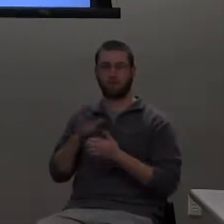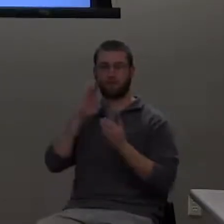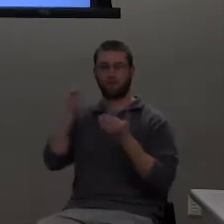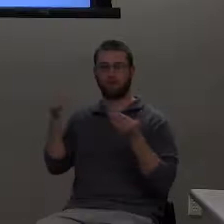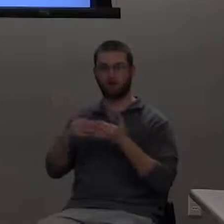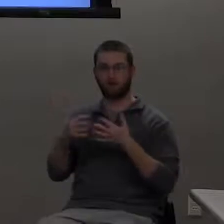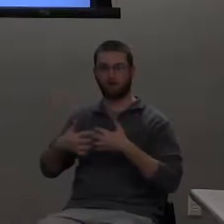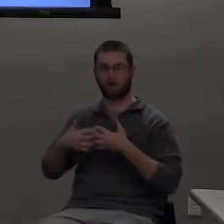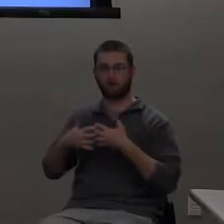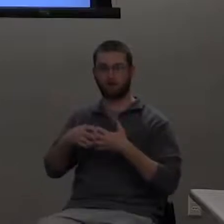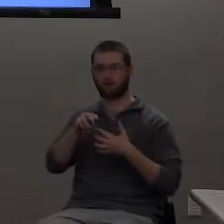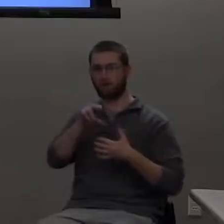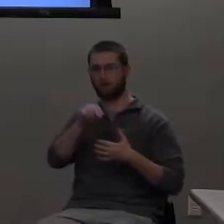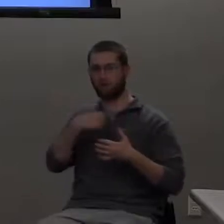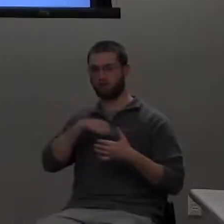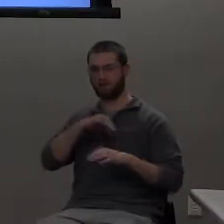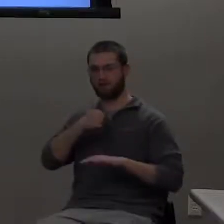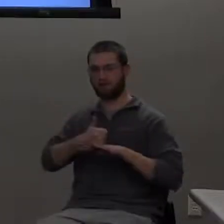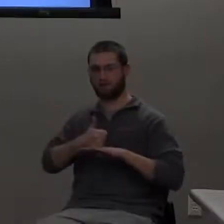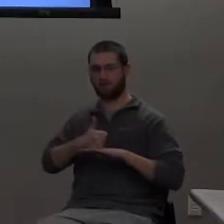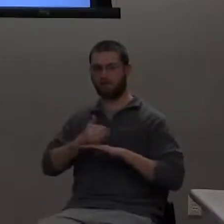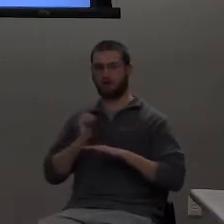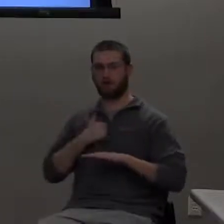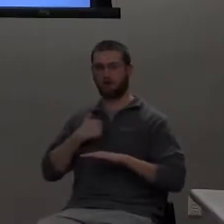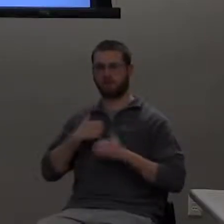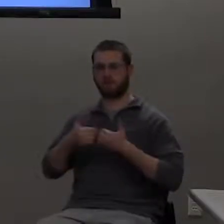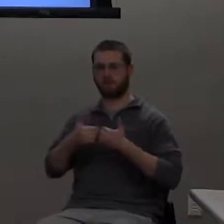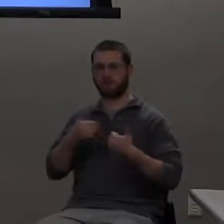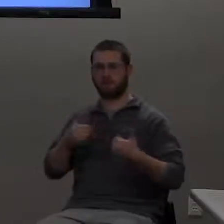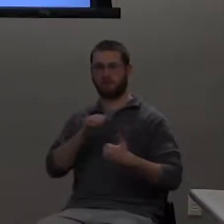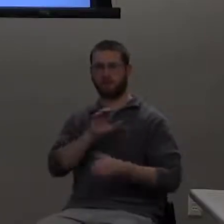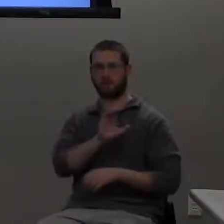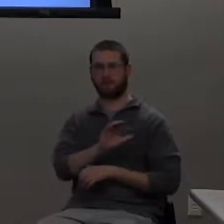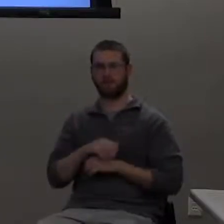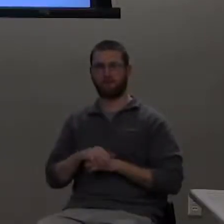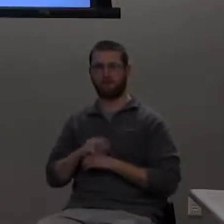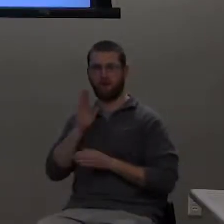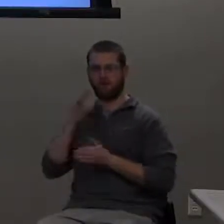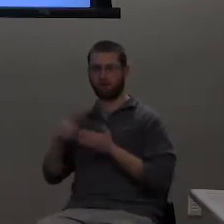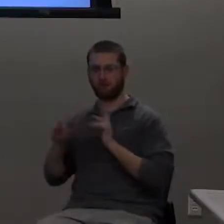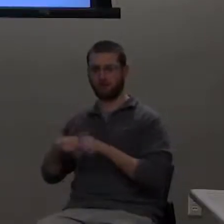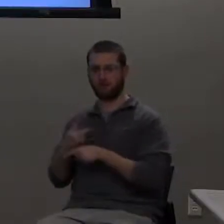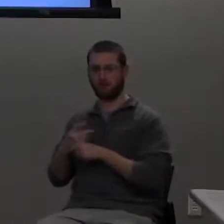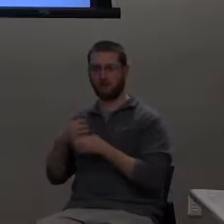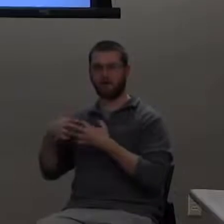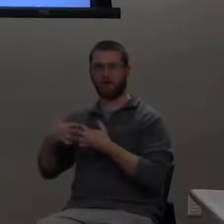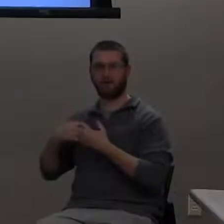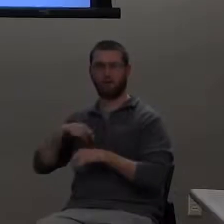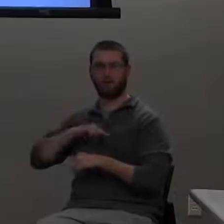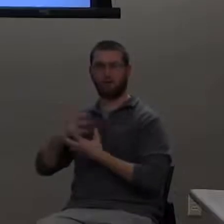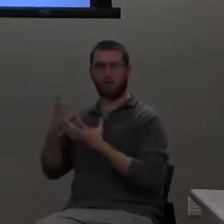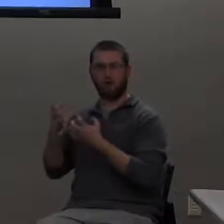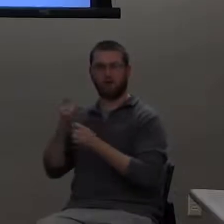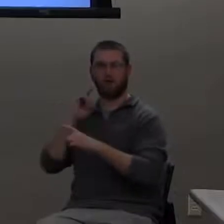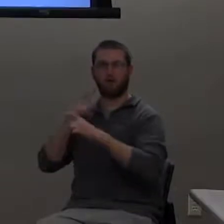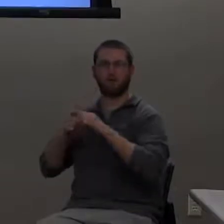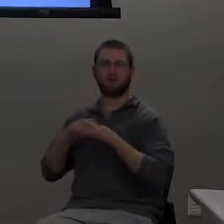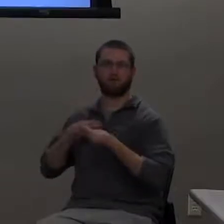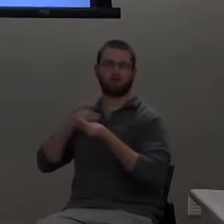once again, how do we set ourselves apart and focus on the type that we want and be very effective in that world?